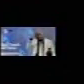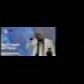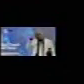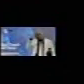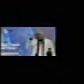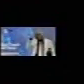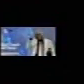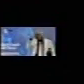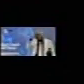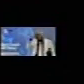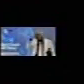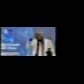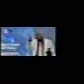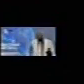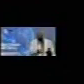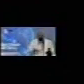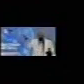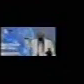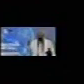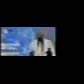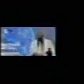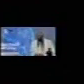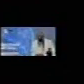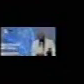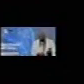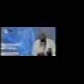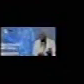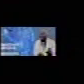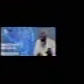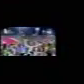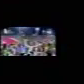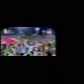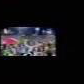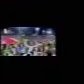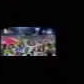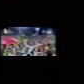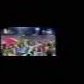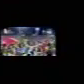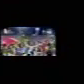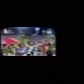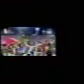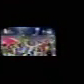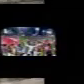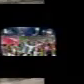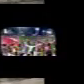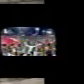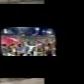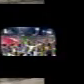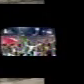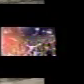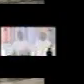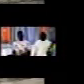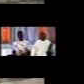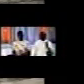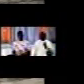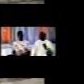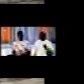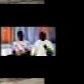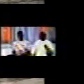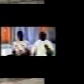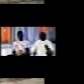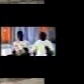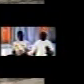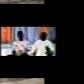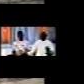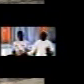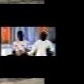Pastor Matthew. And if we are always coming, or if we are always coming down, and we forget the purpose, something